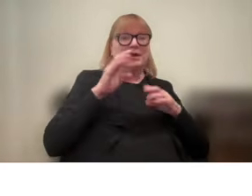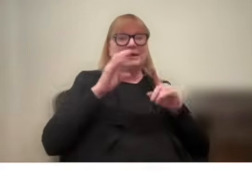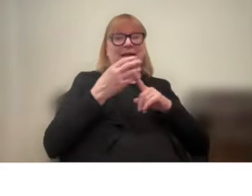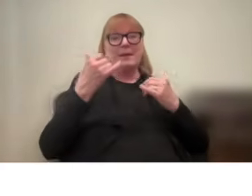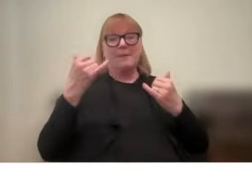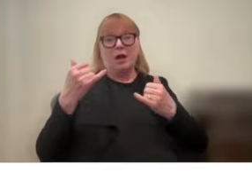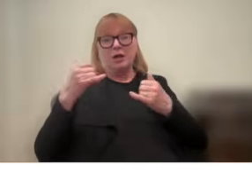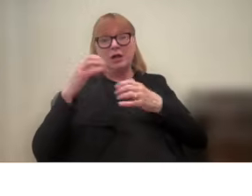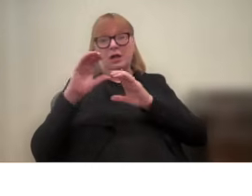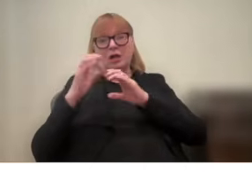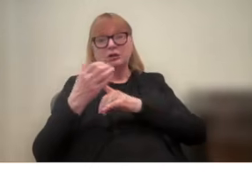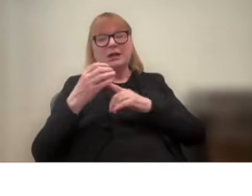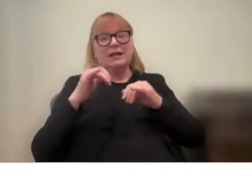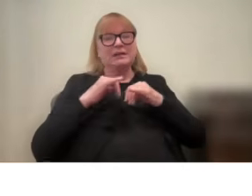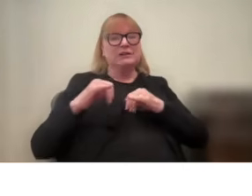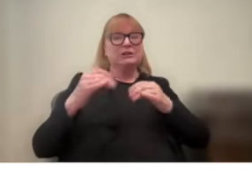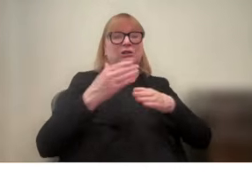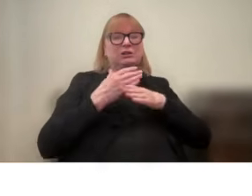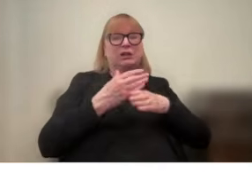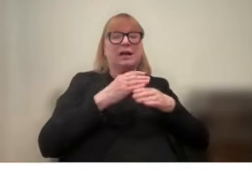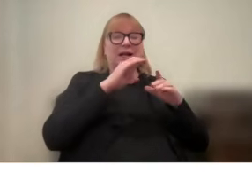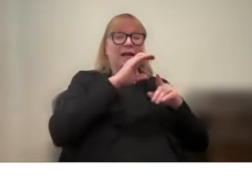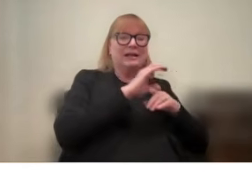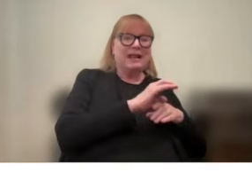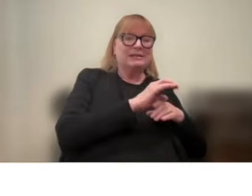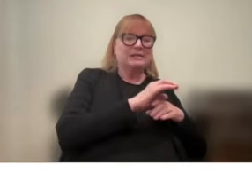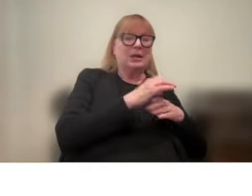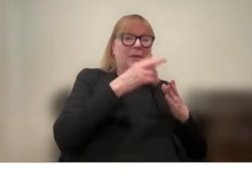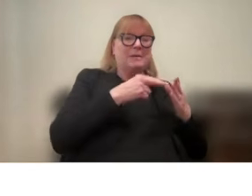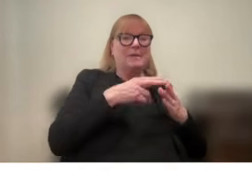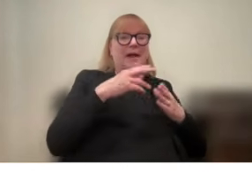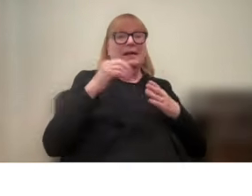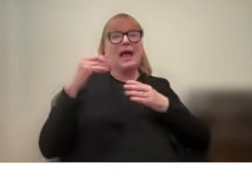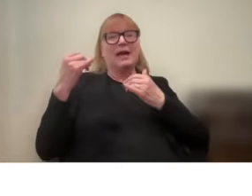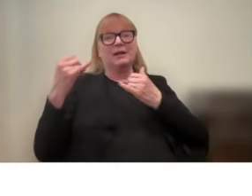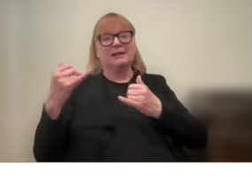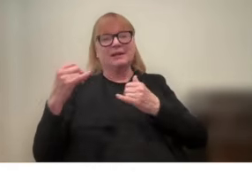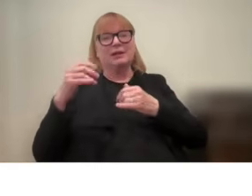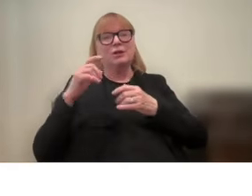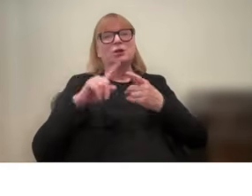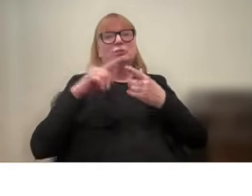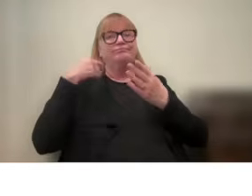relies on shared cultural knowledge of both classical painting and social media behavior